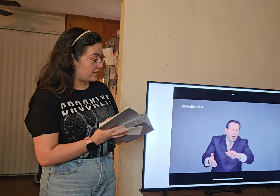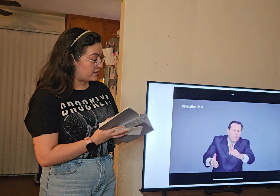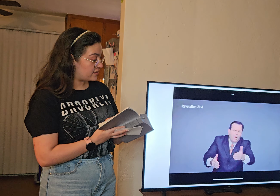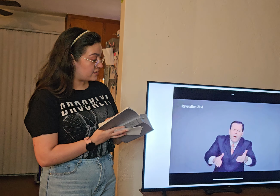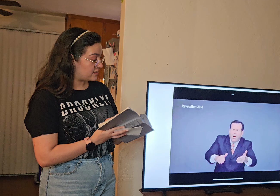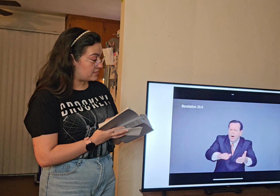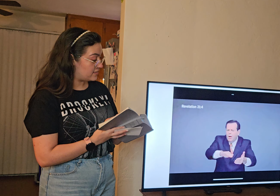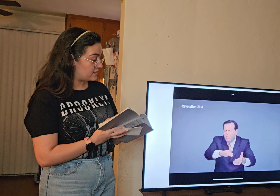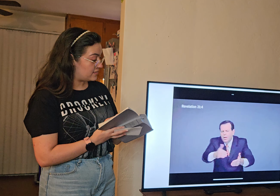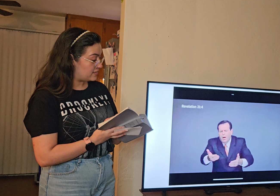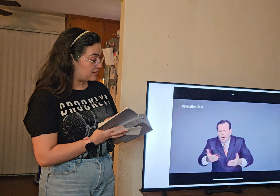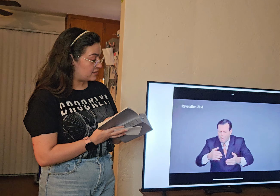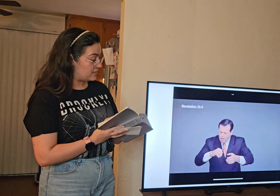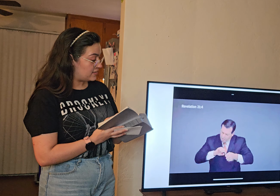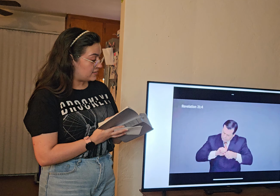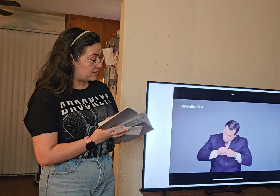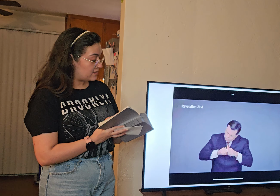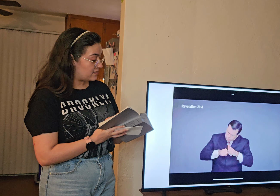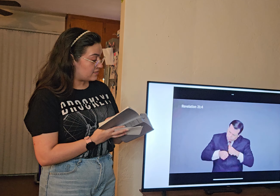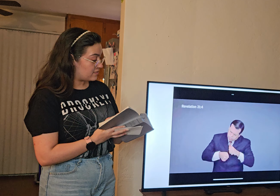And death,